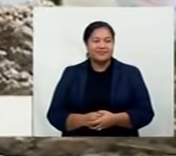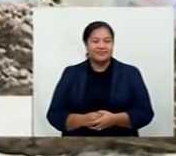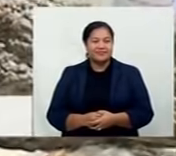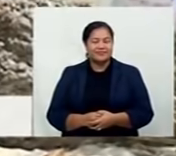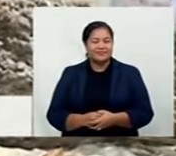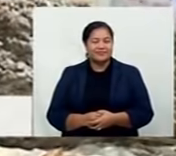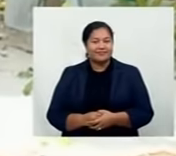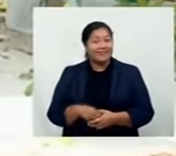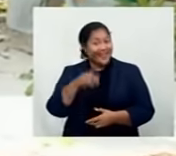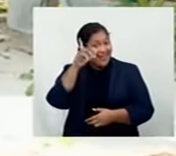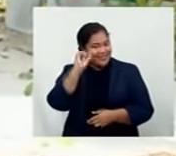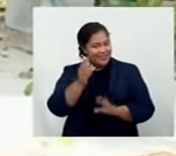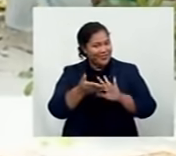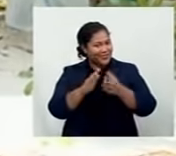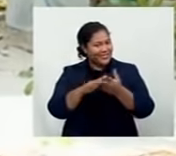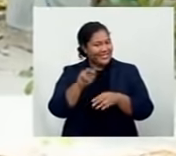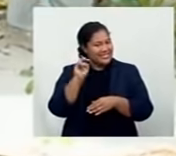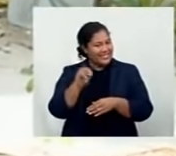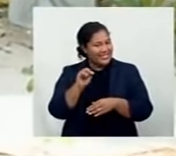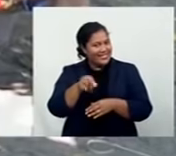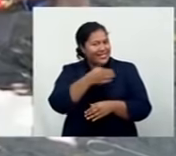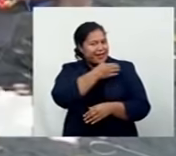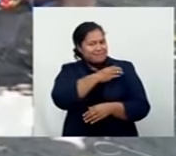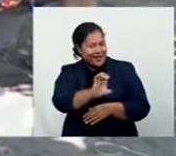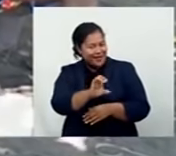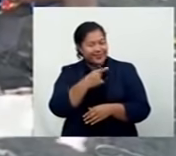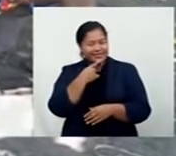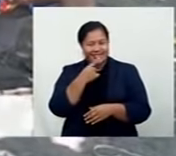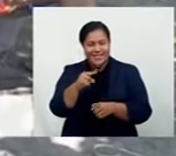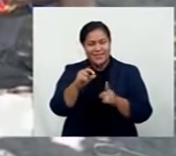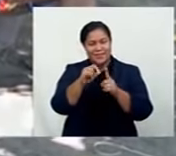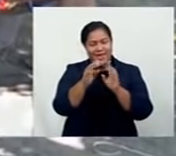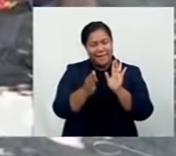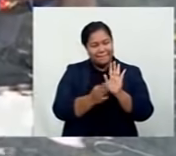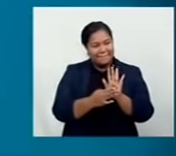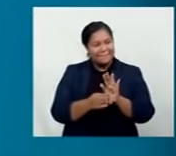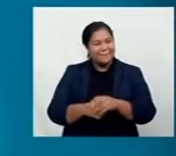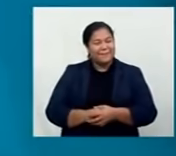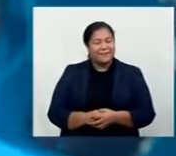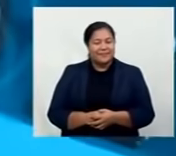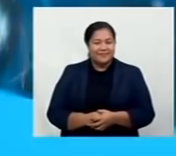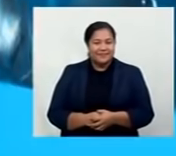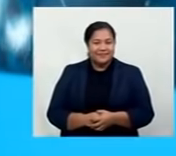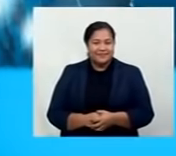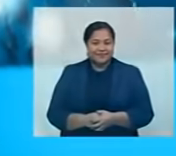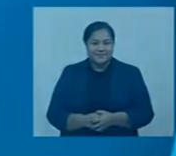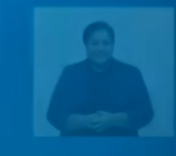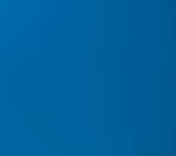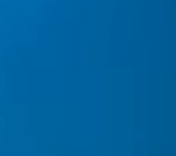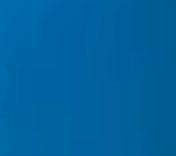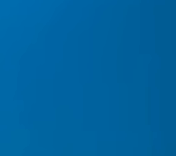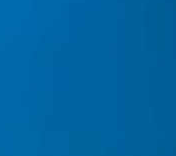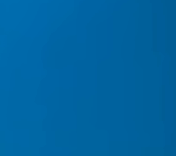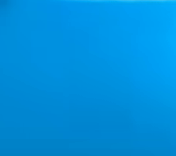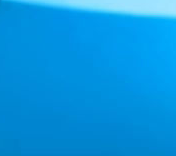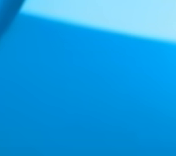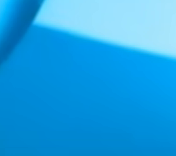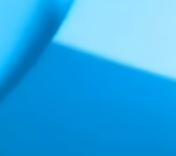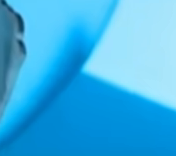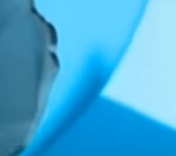And Itoke community needs empowerment, says Prime Minister. From the studios of FBC